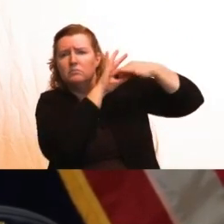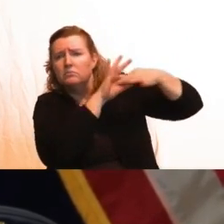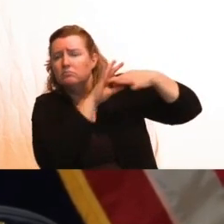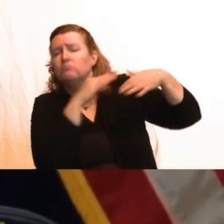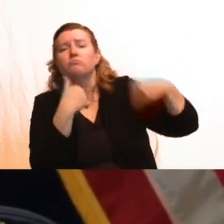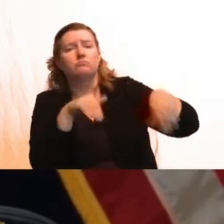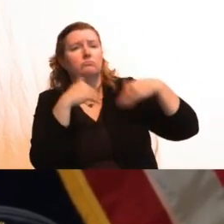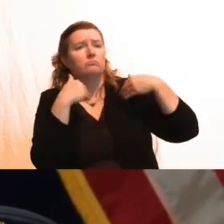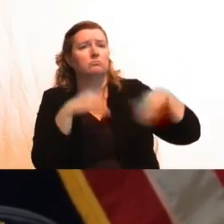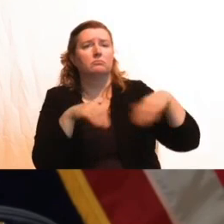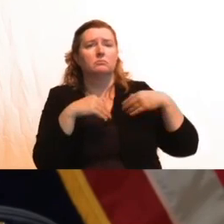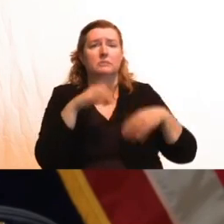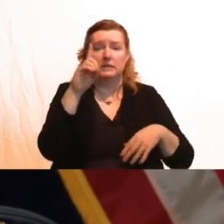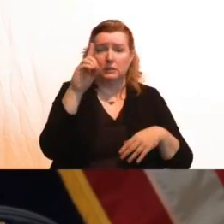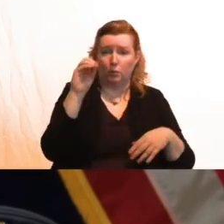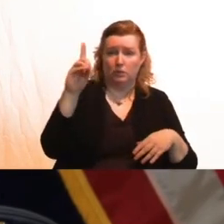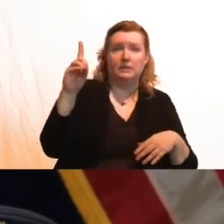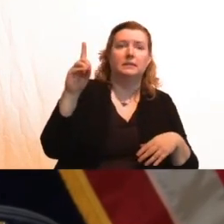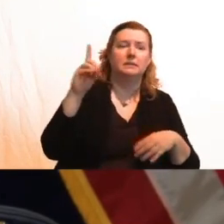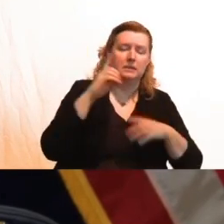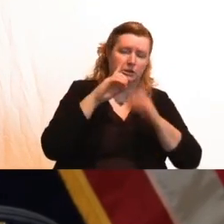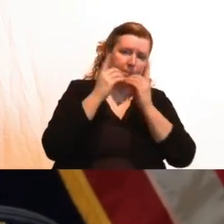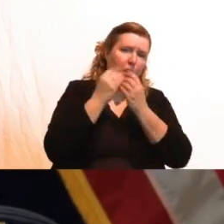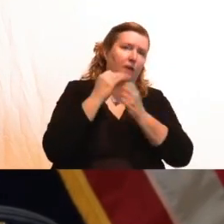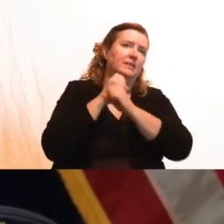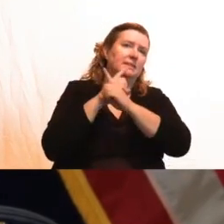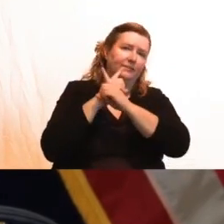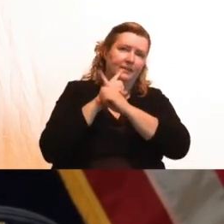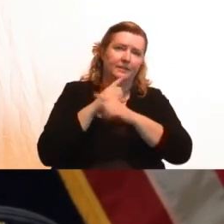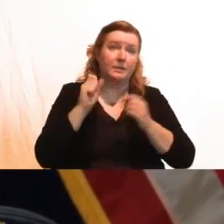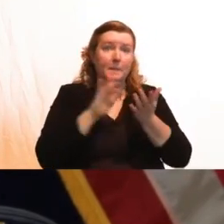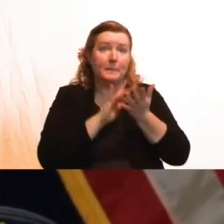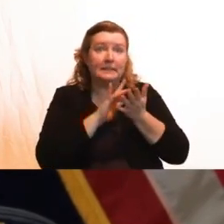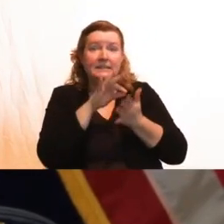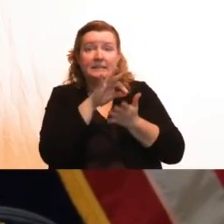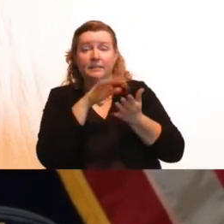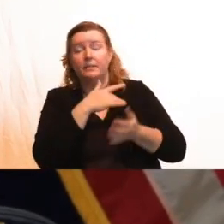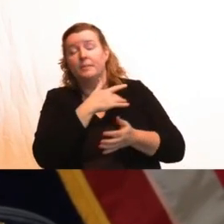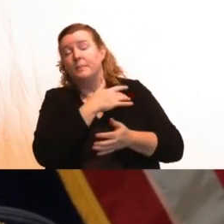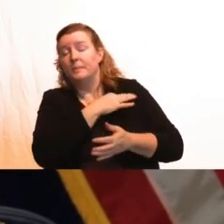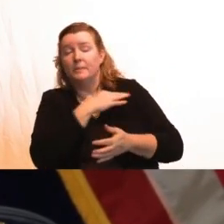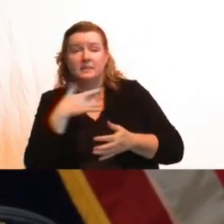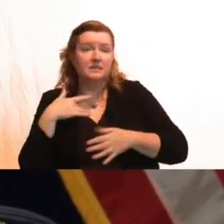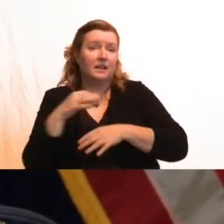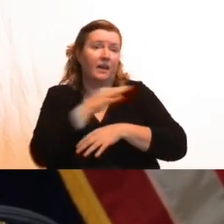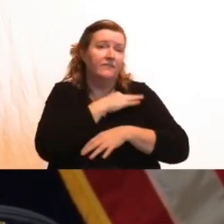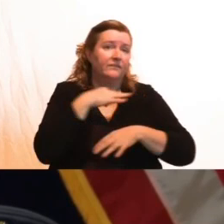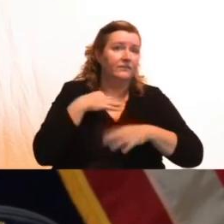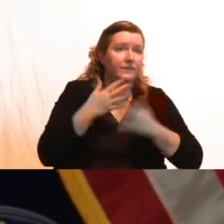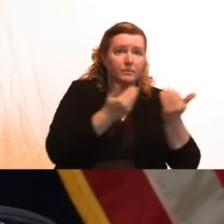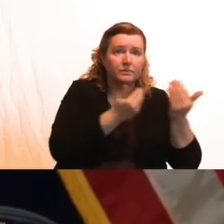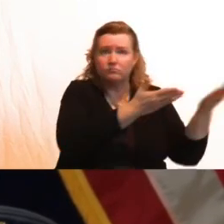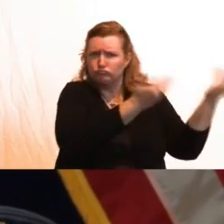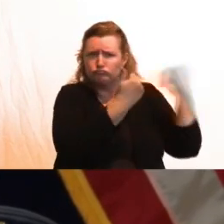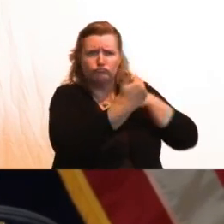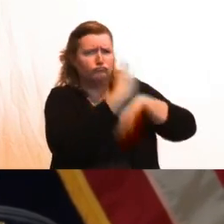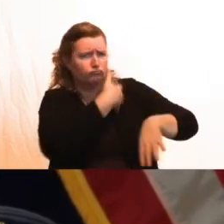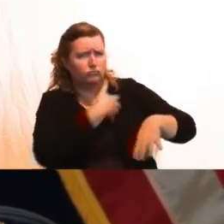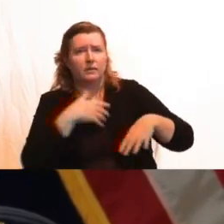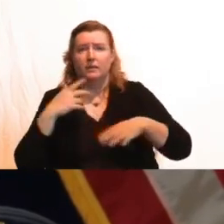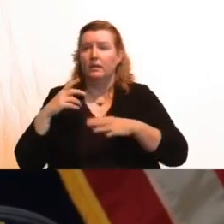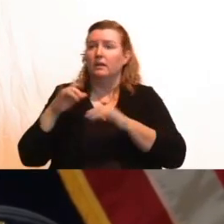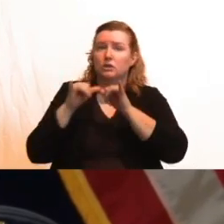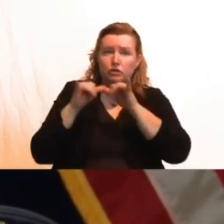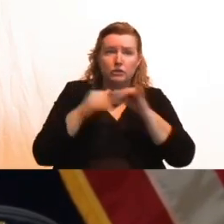Engineer again, and the National Guard to General Howe and her crew every step of the way, whether that was helping out and